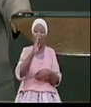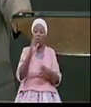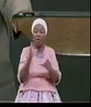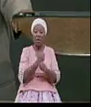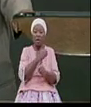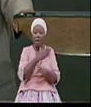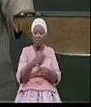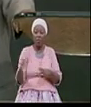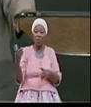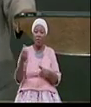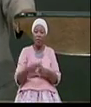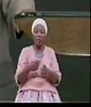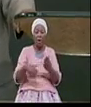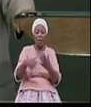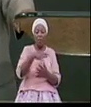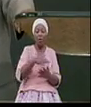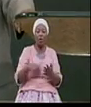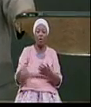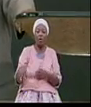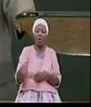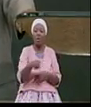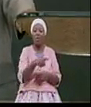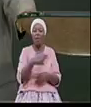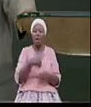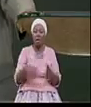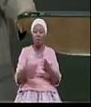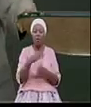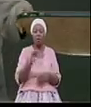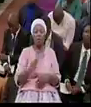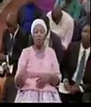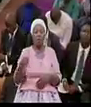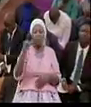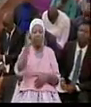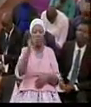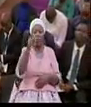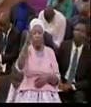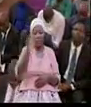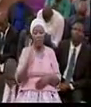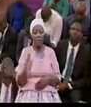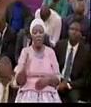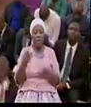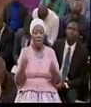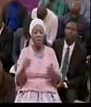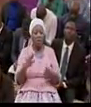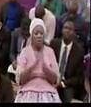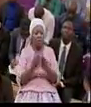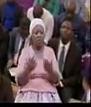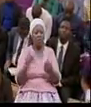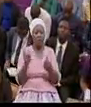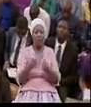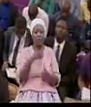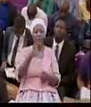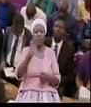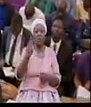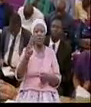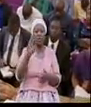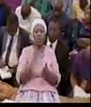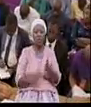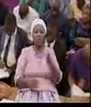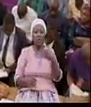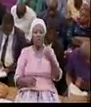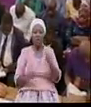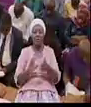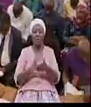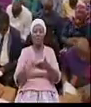the midst of the children of God. We're looking at 1 Corinthians chapter 10. I'm reading from verse